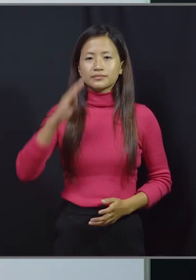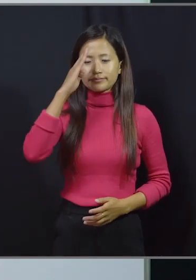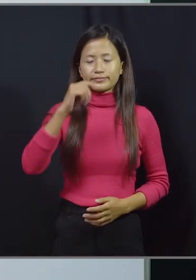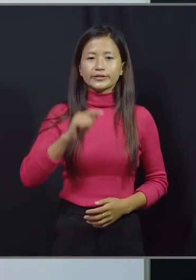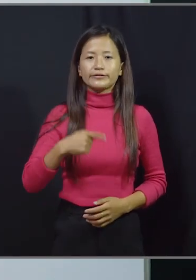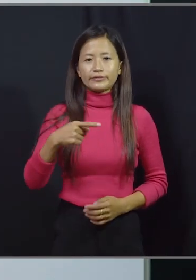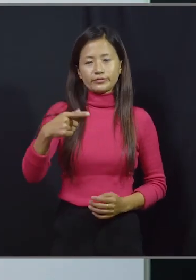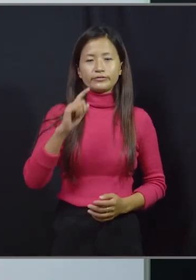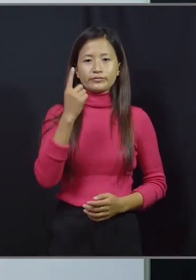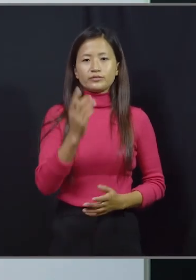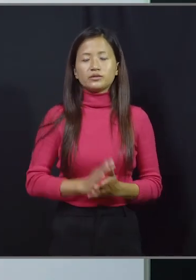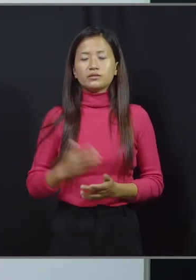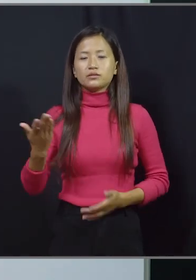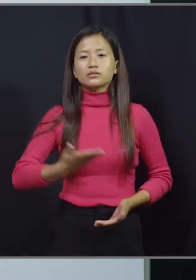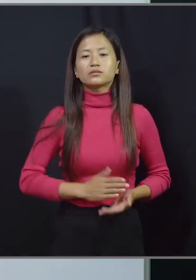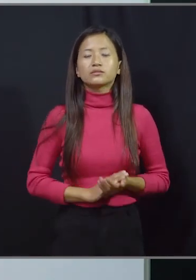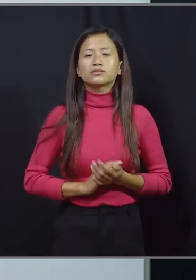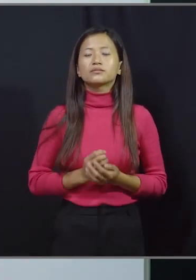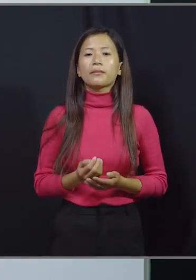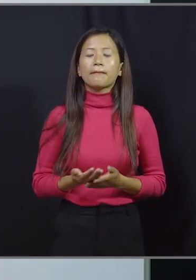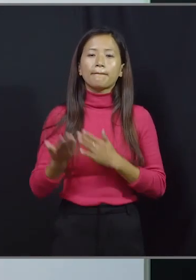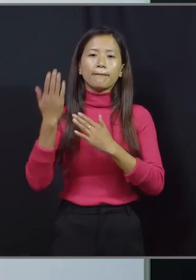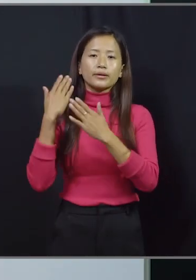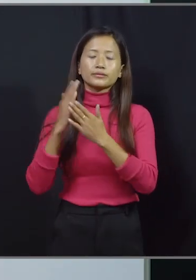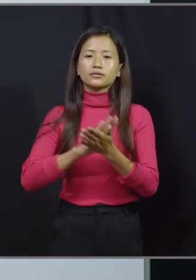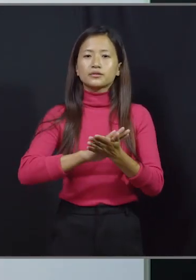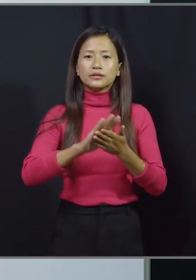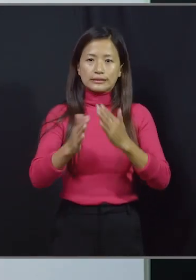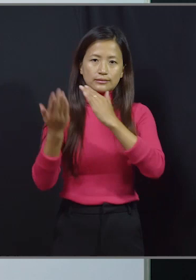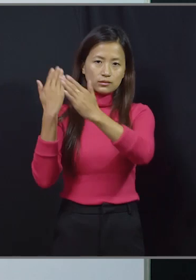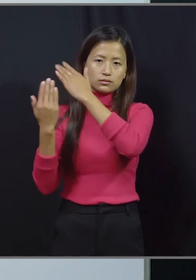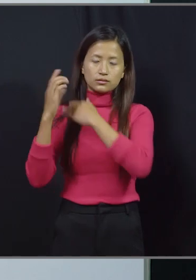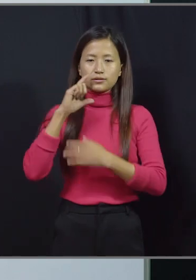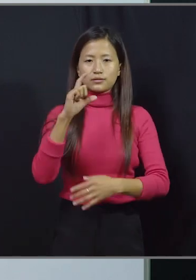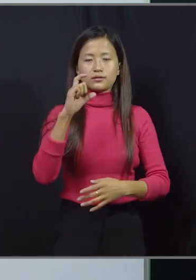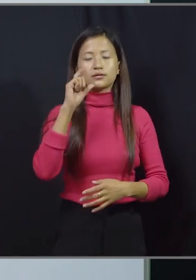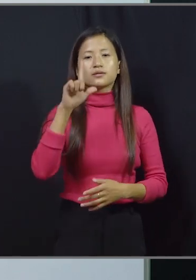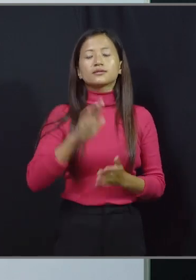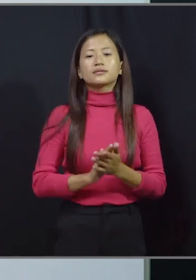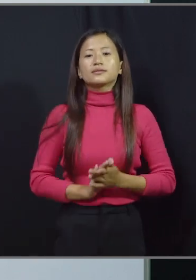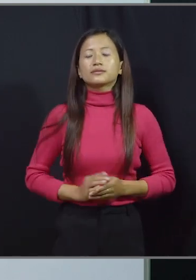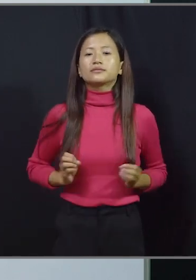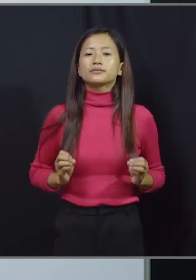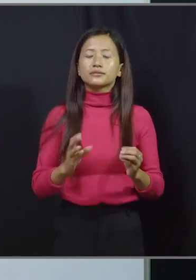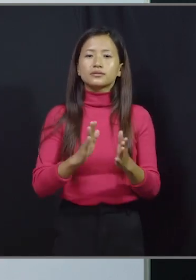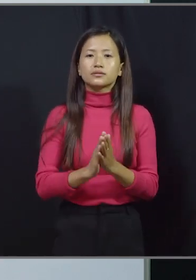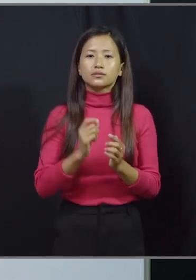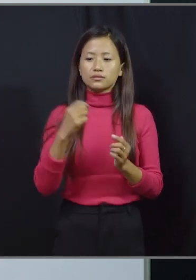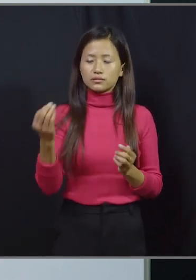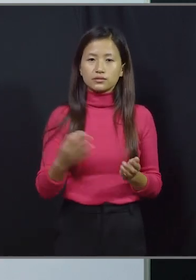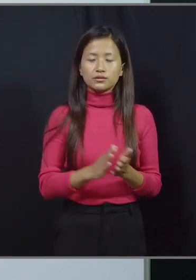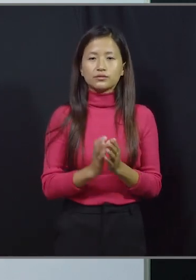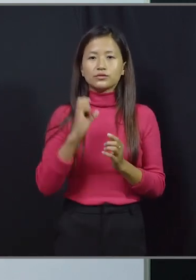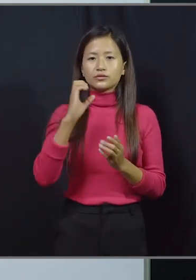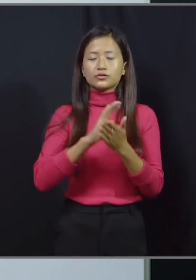Hello everyone, welcome back to our history class. We will start a new chapter